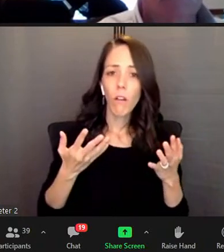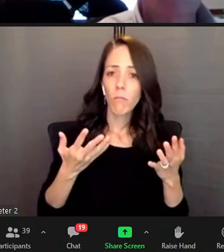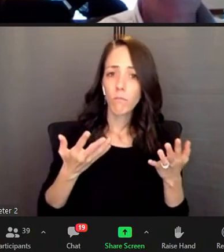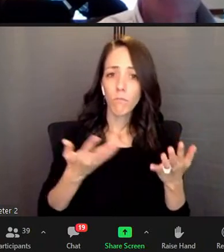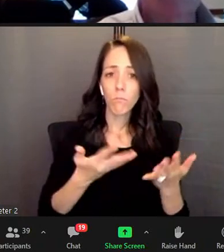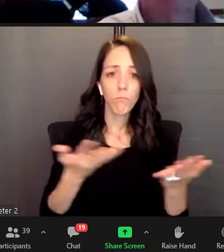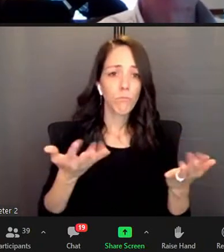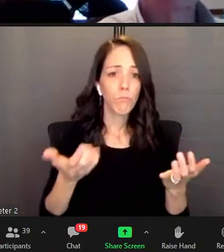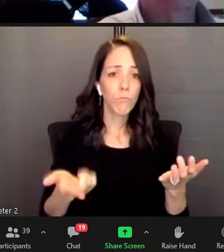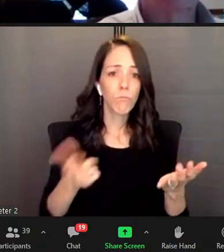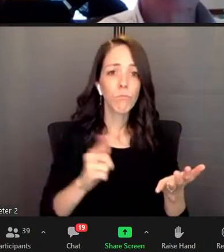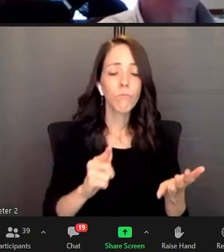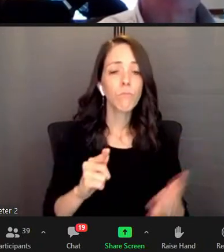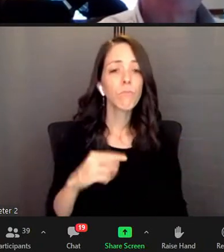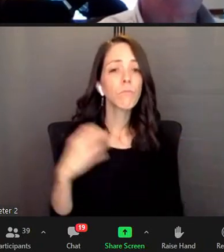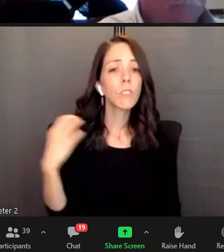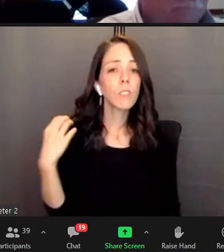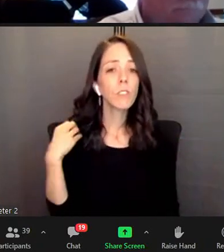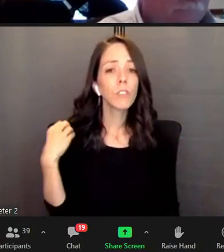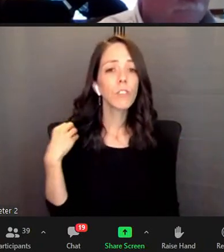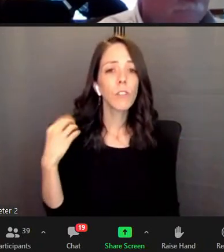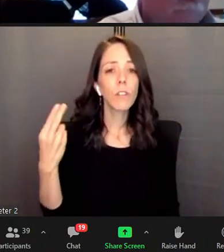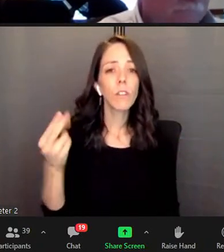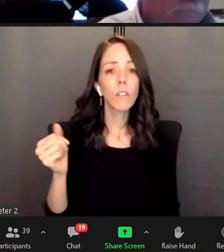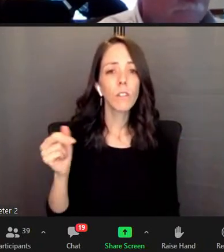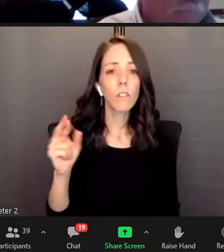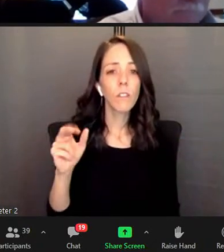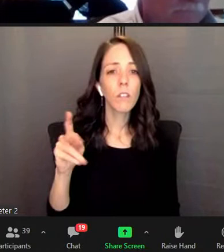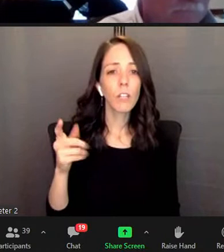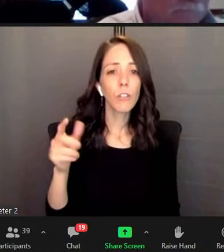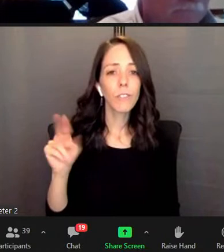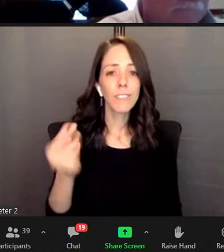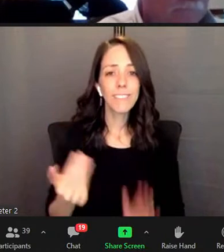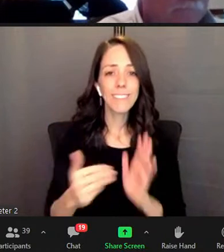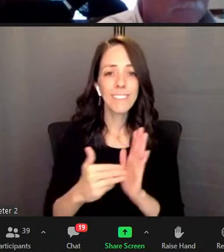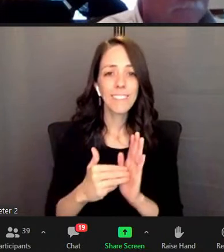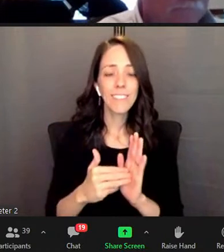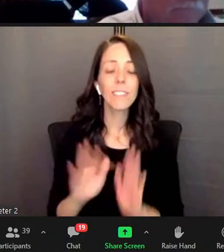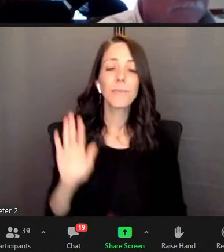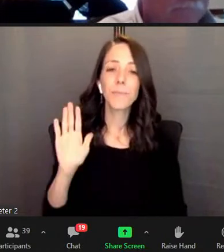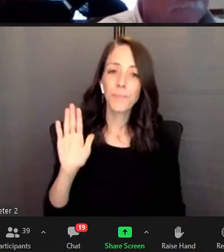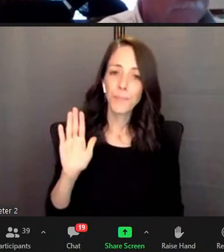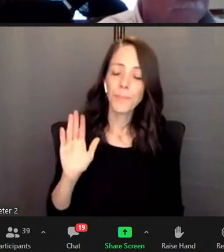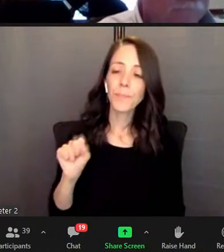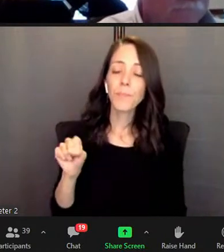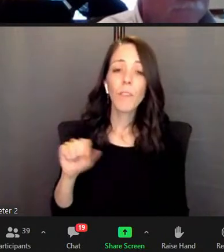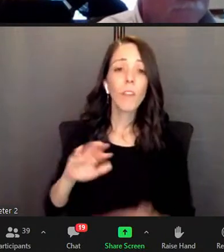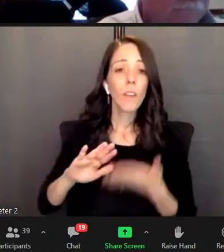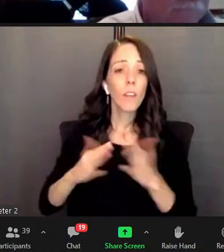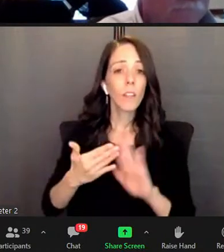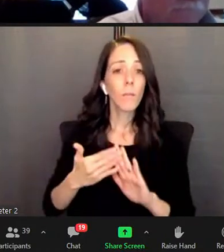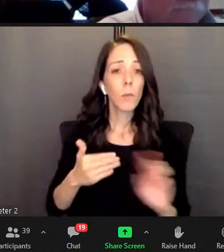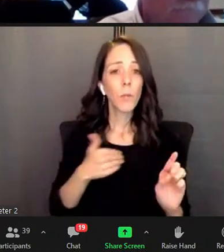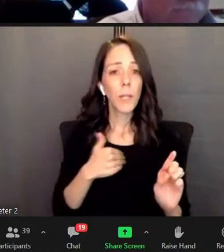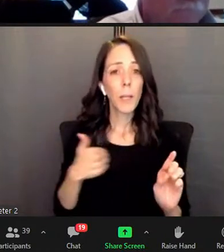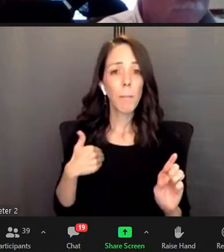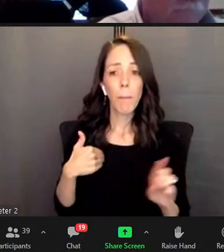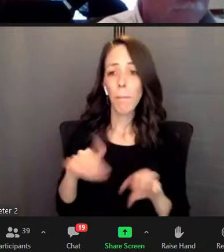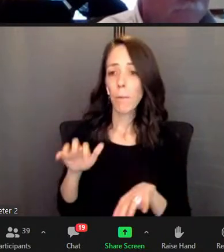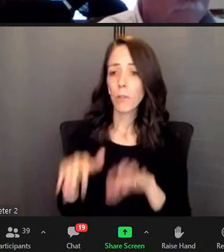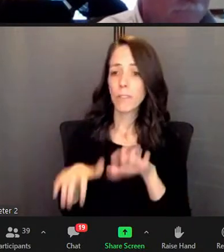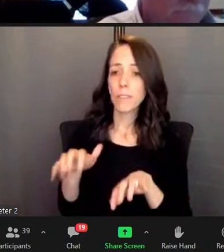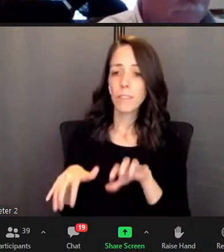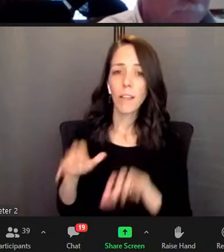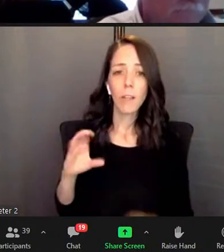that. I see Chair Harrington would like to say another word. A community member has typed in the